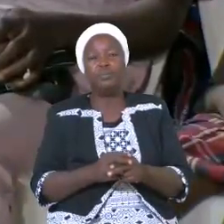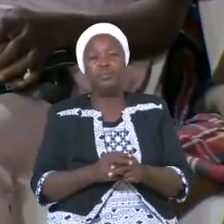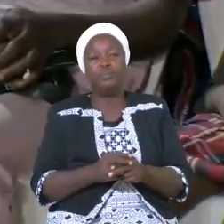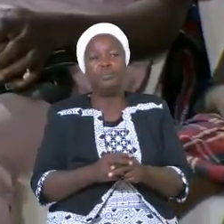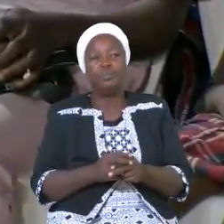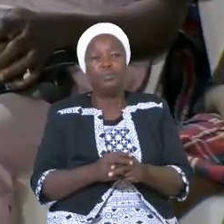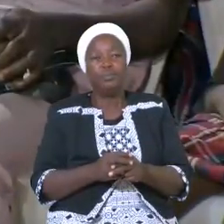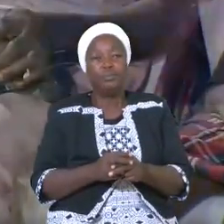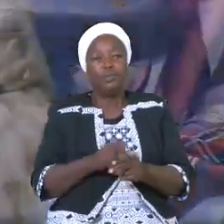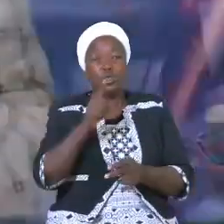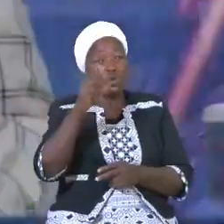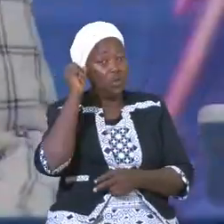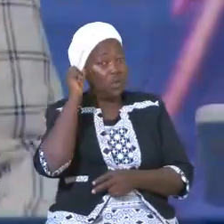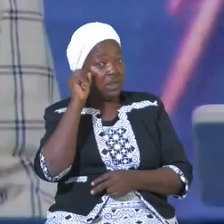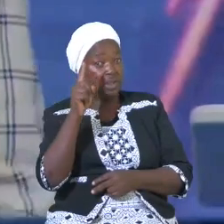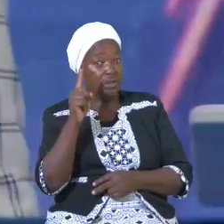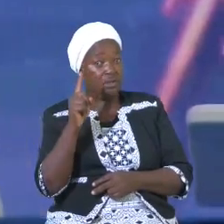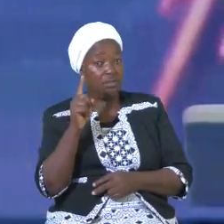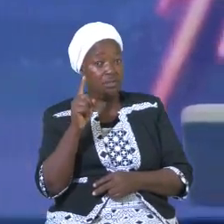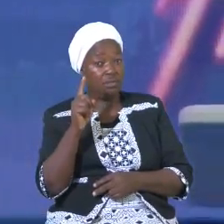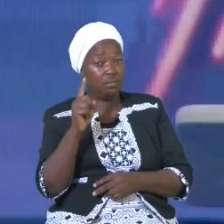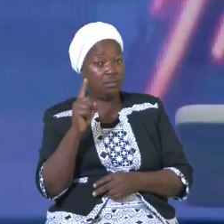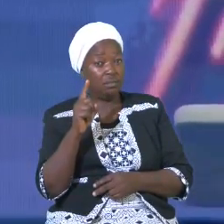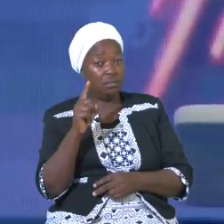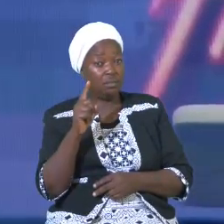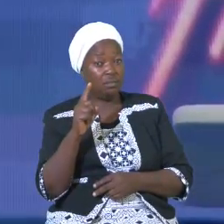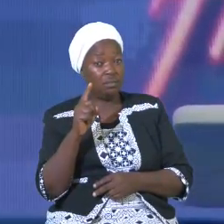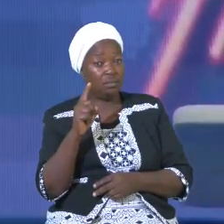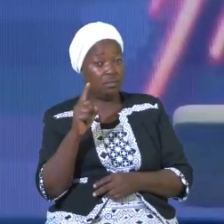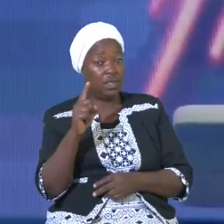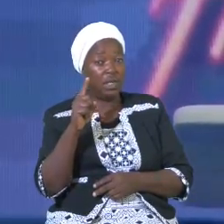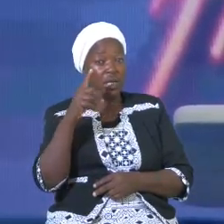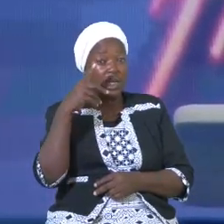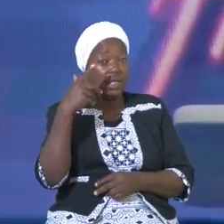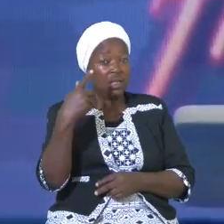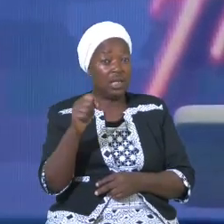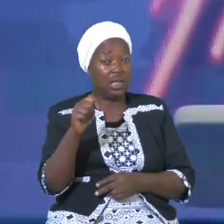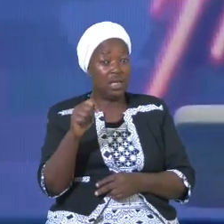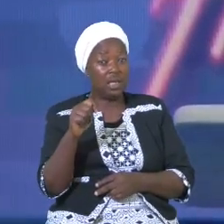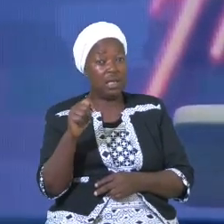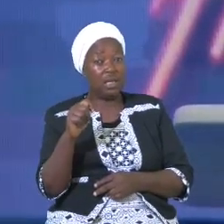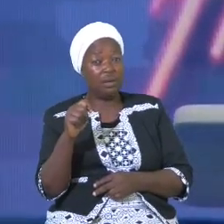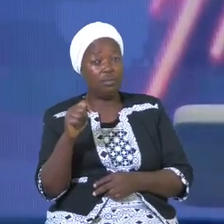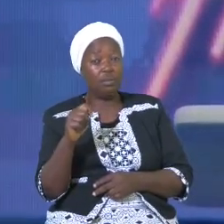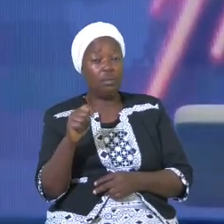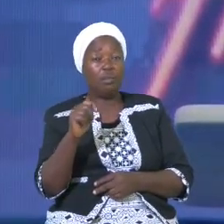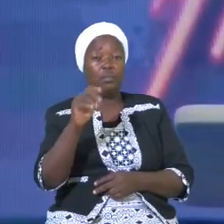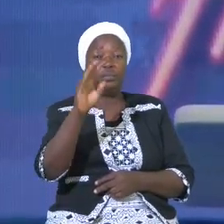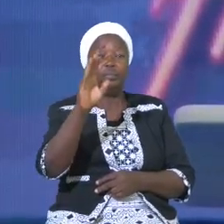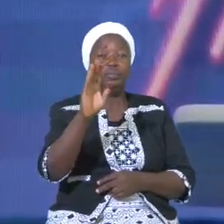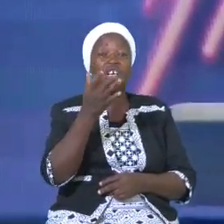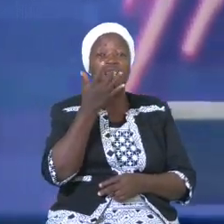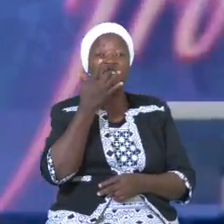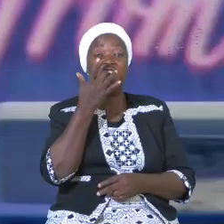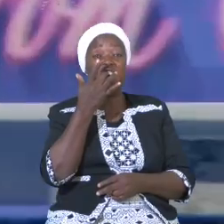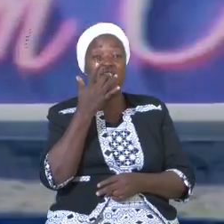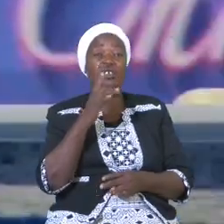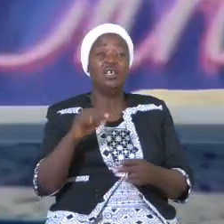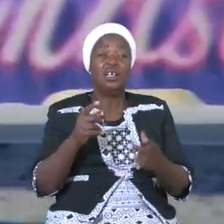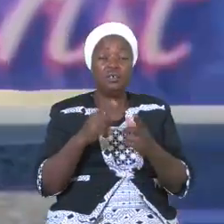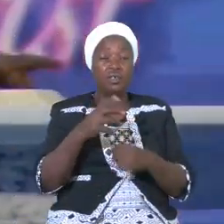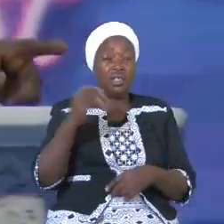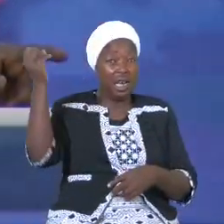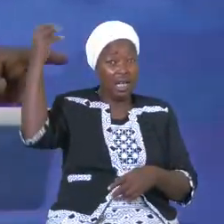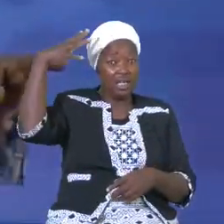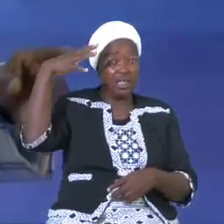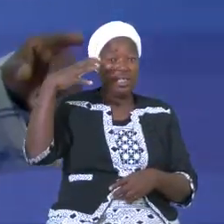you understand the bulb that's the fluorescent electric light the bulb